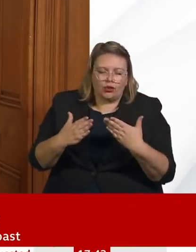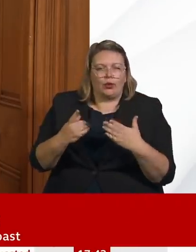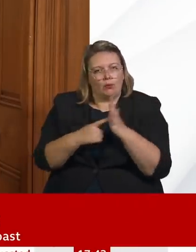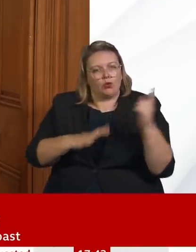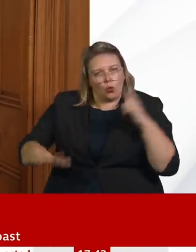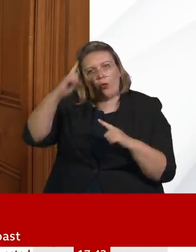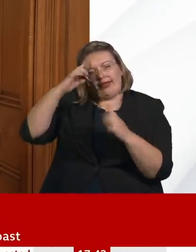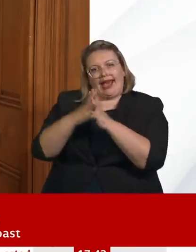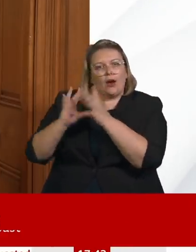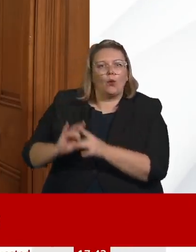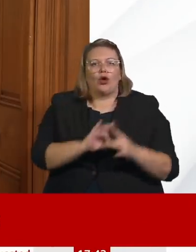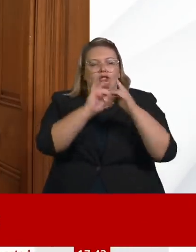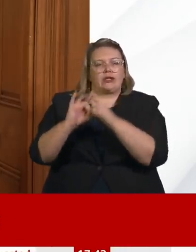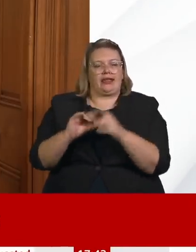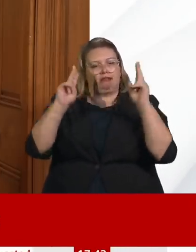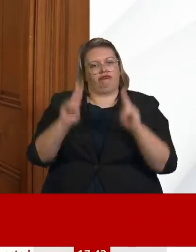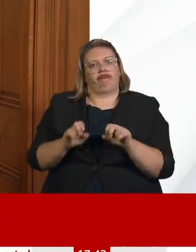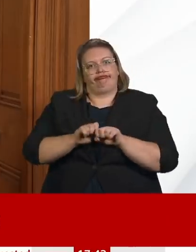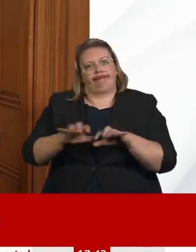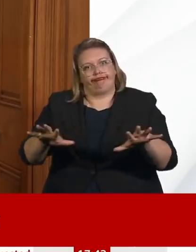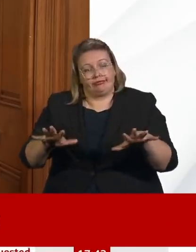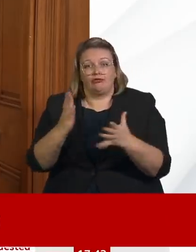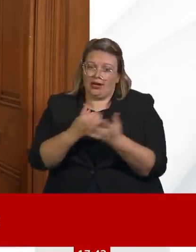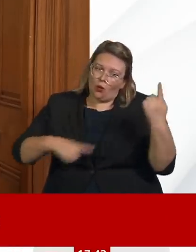mean, it's in all of our hands.